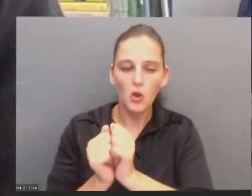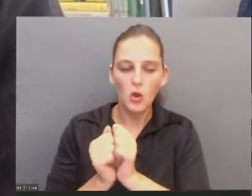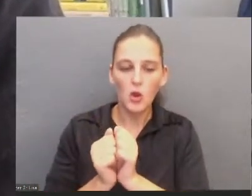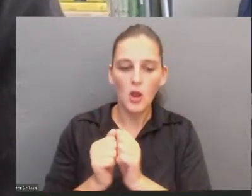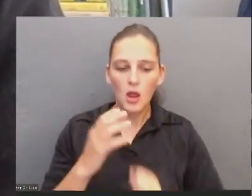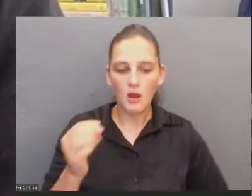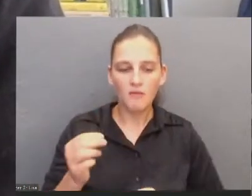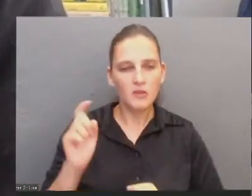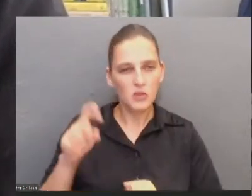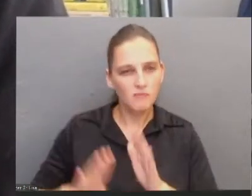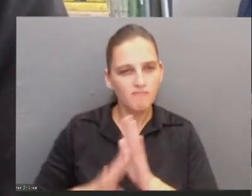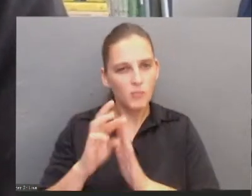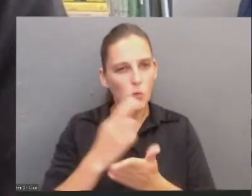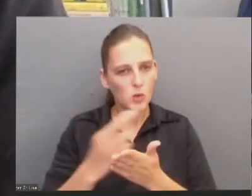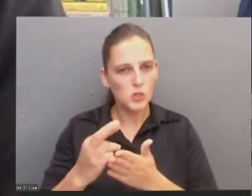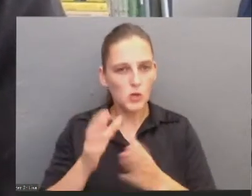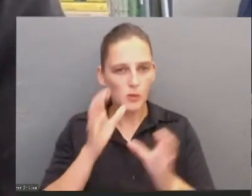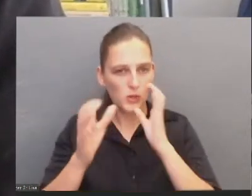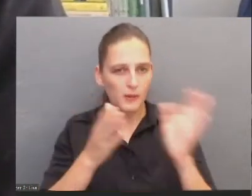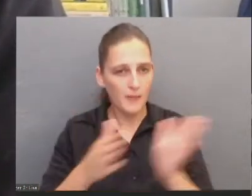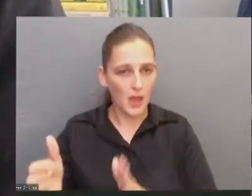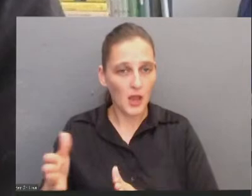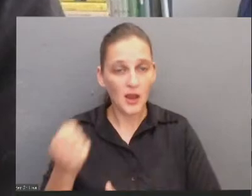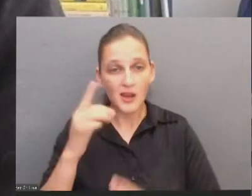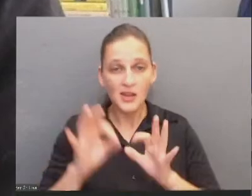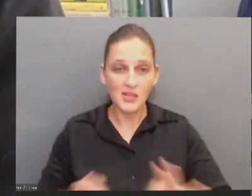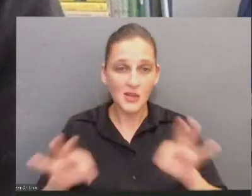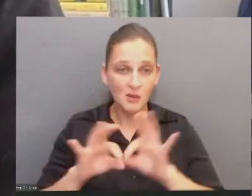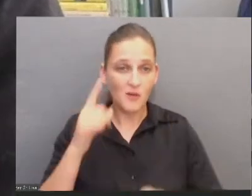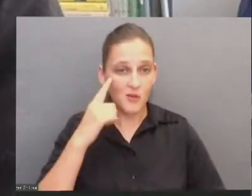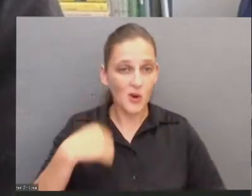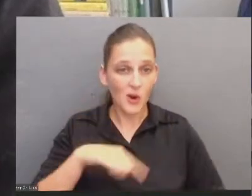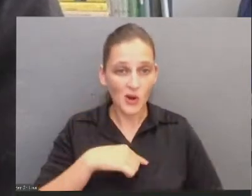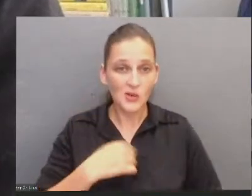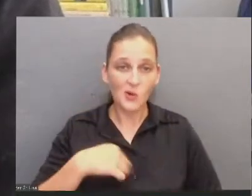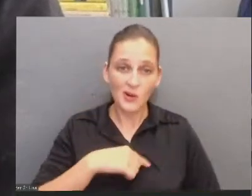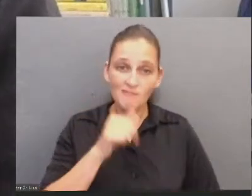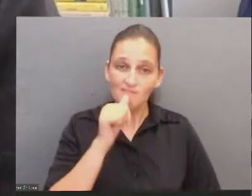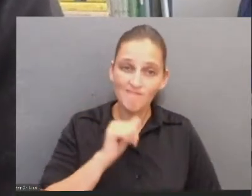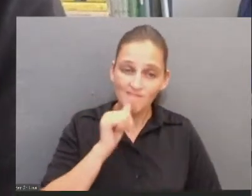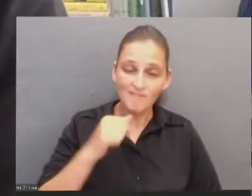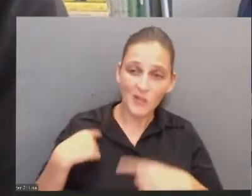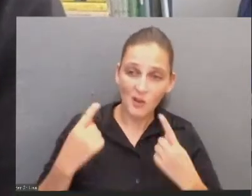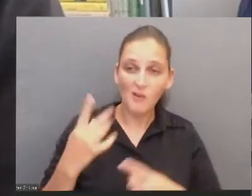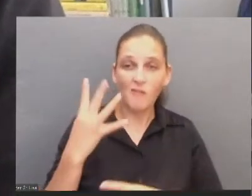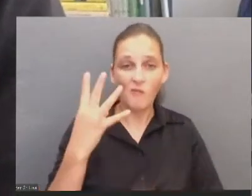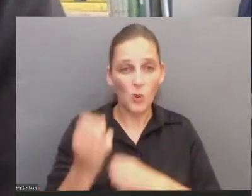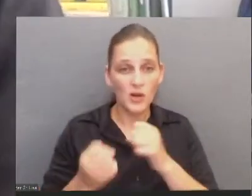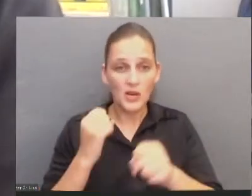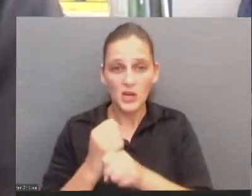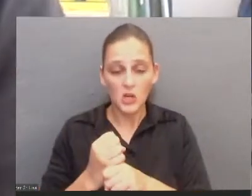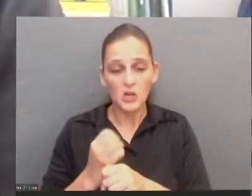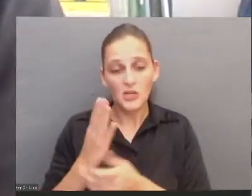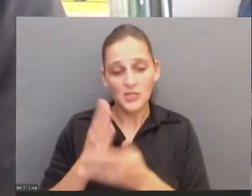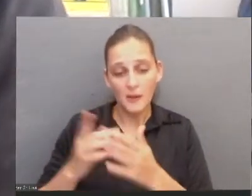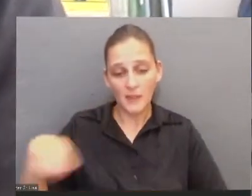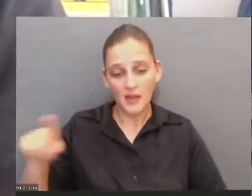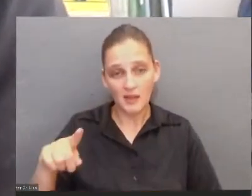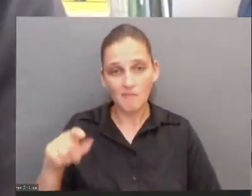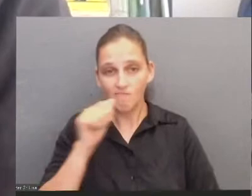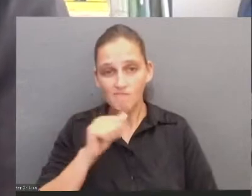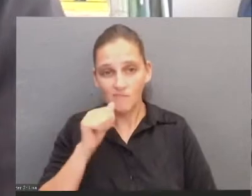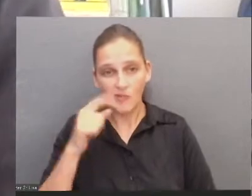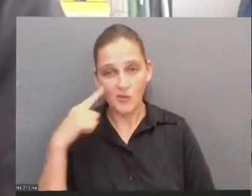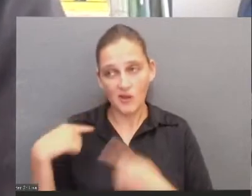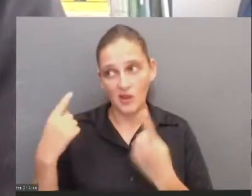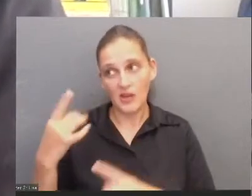It is critical to those of us who've been suffering for 40 years and will be to those who've been suffering for the past 19 months. And please